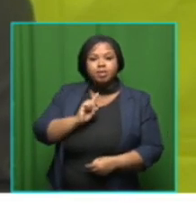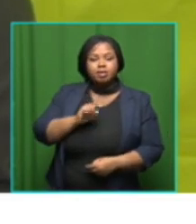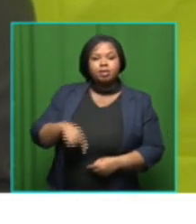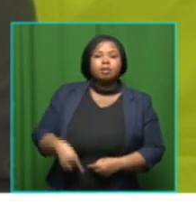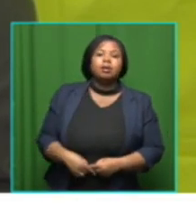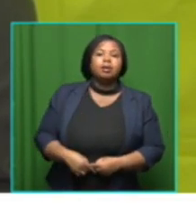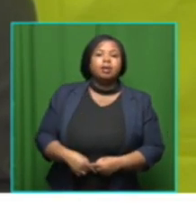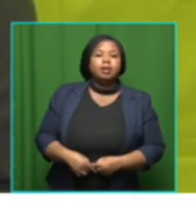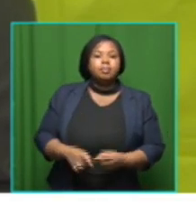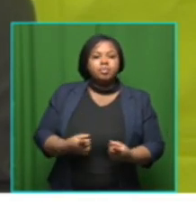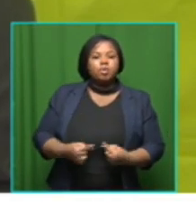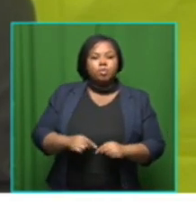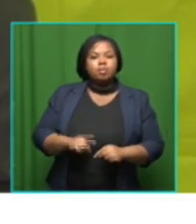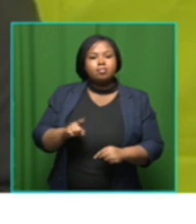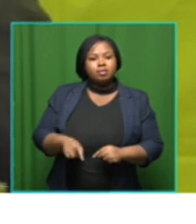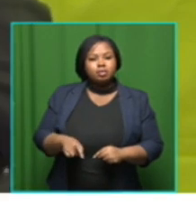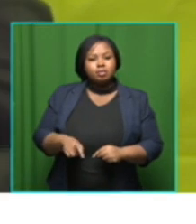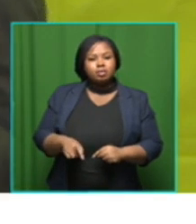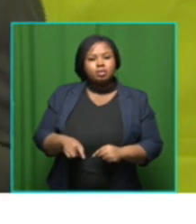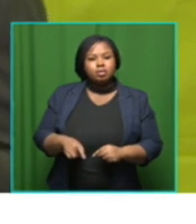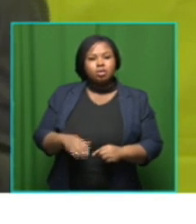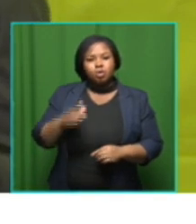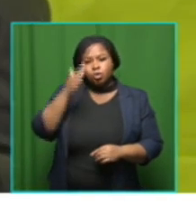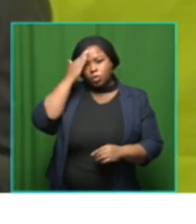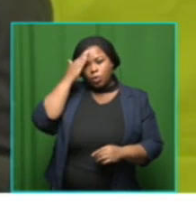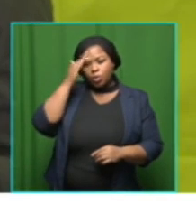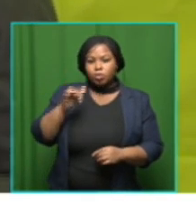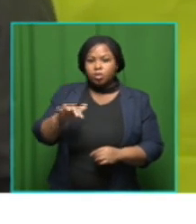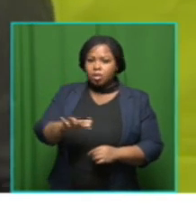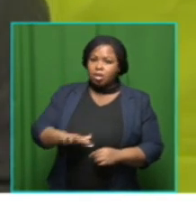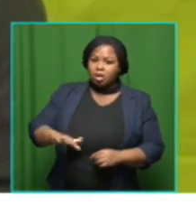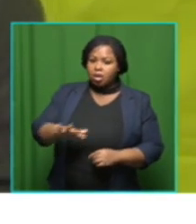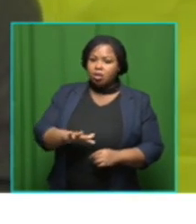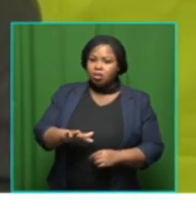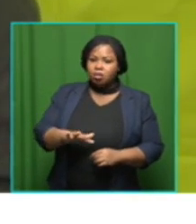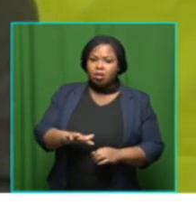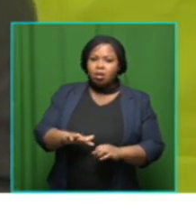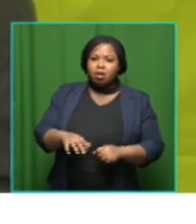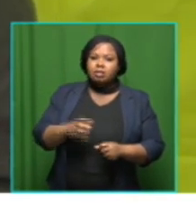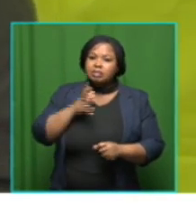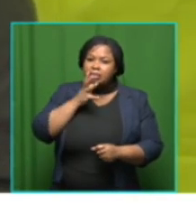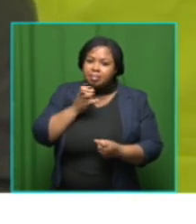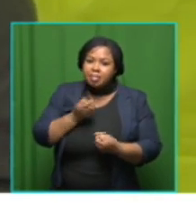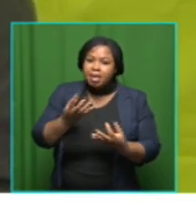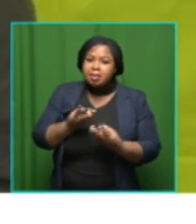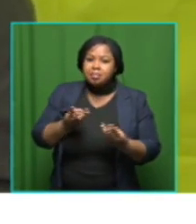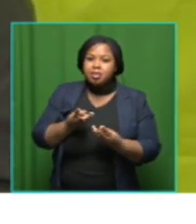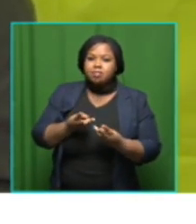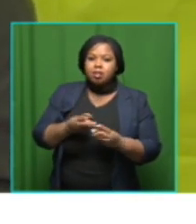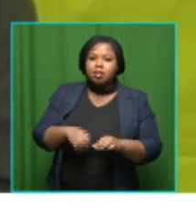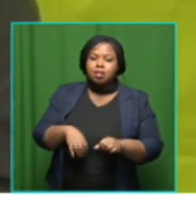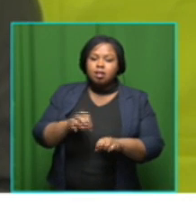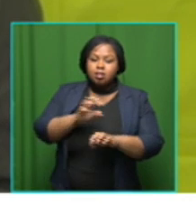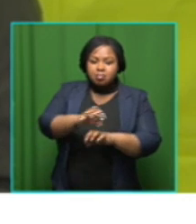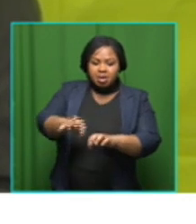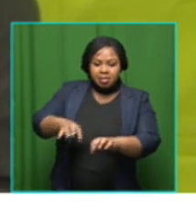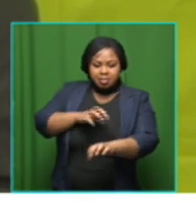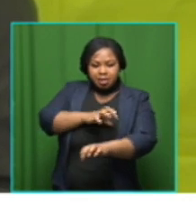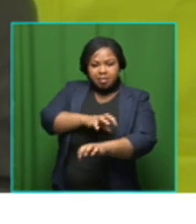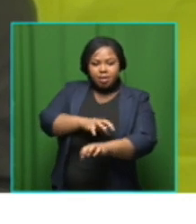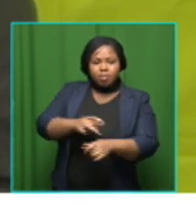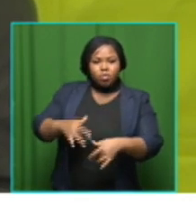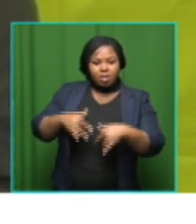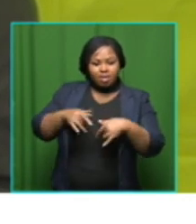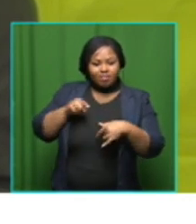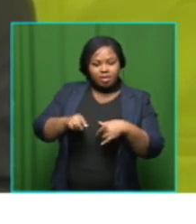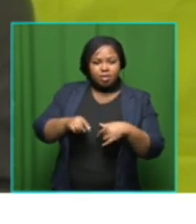deal with a number of contacts in terms of one area of close density, and then we'll be able to do the test so that we're